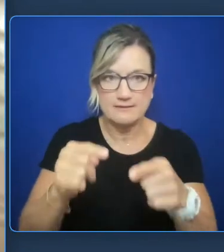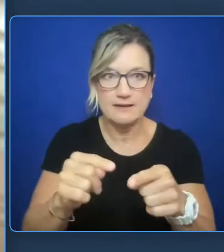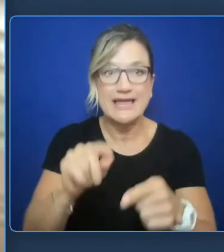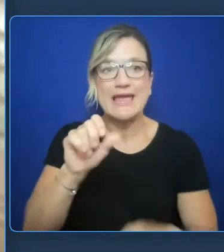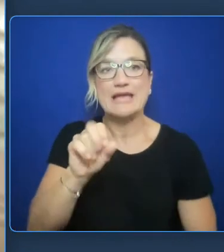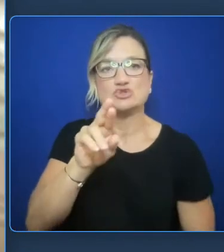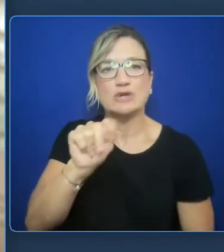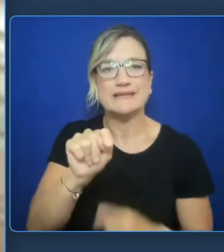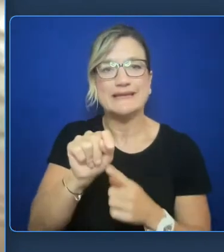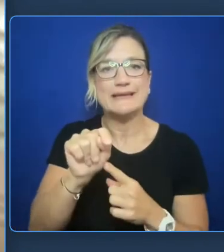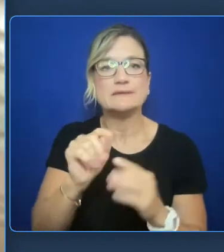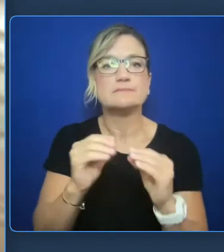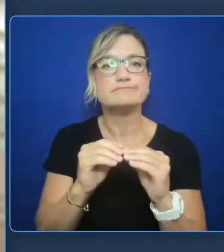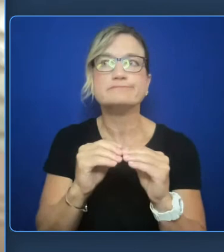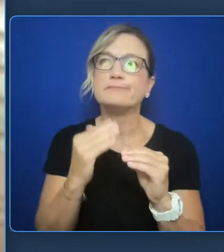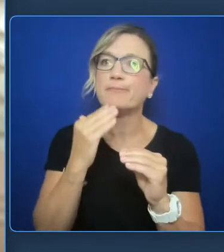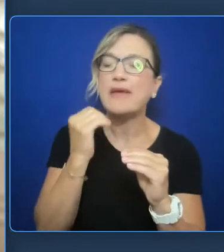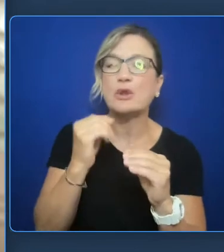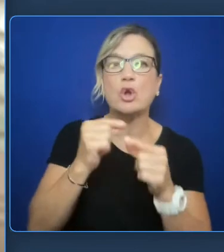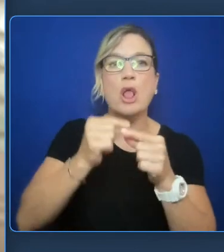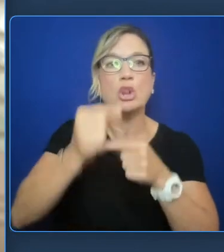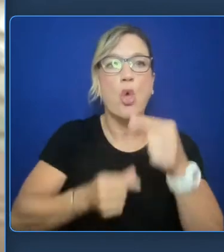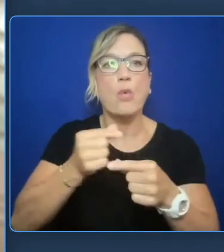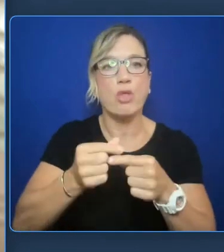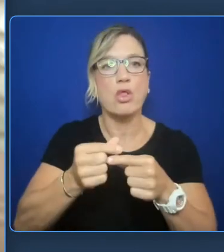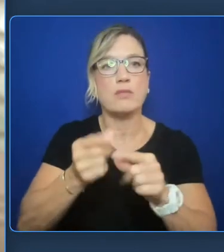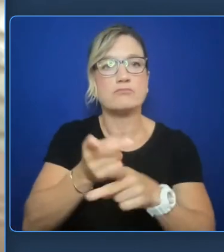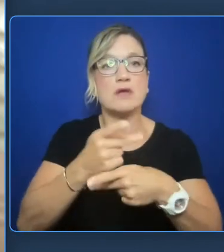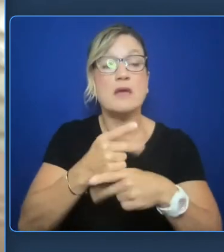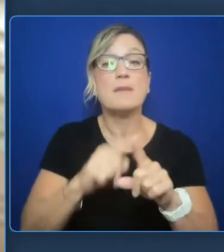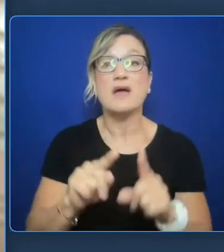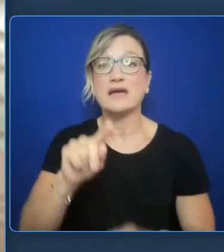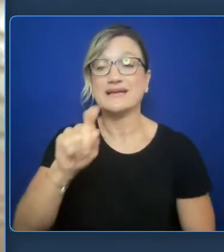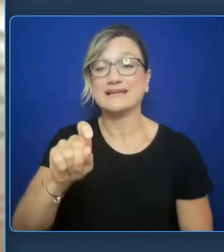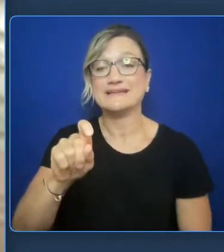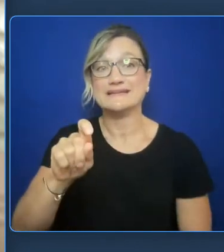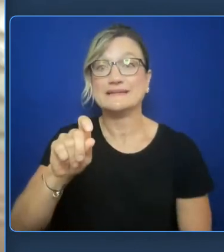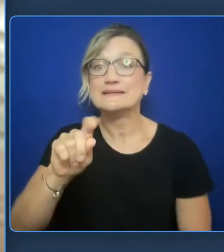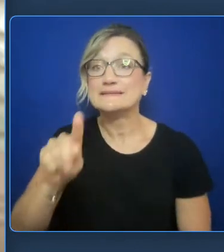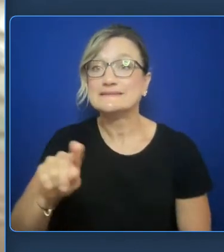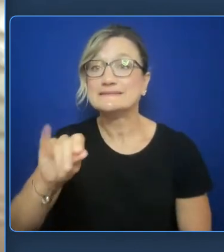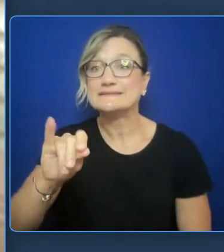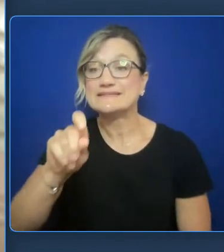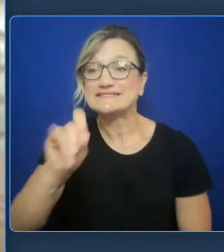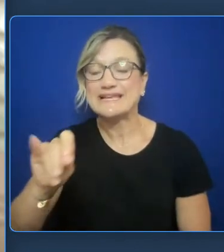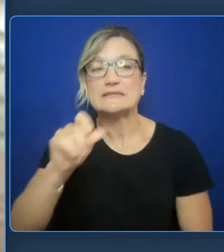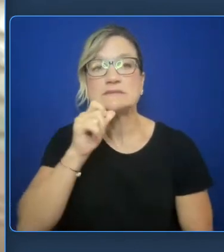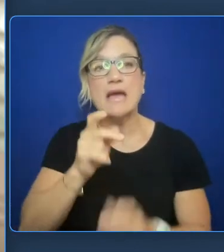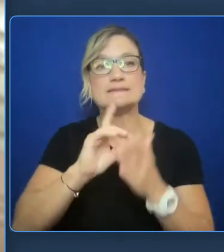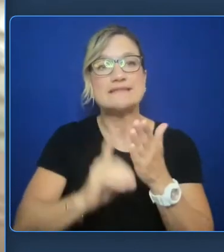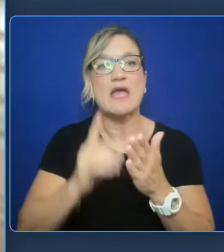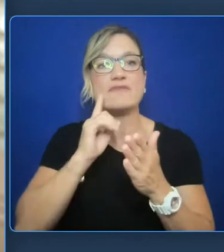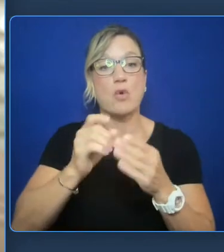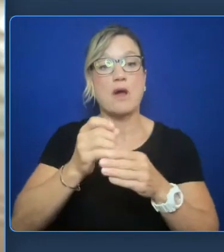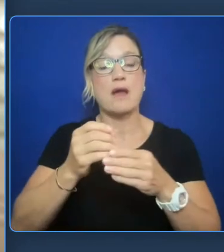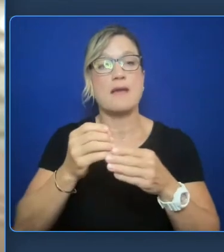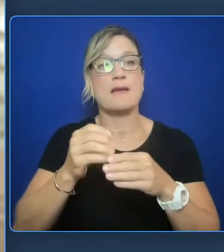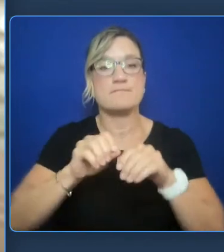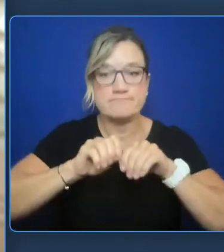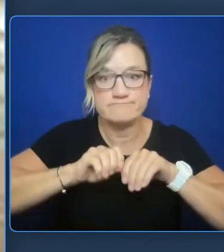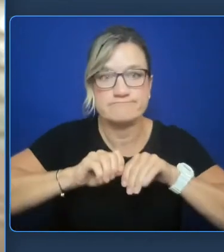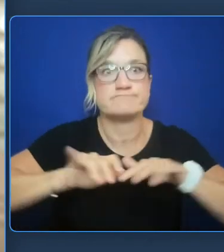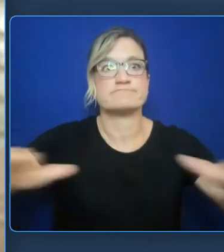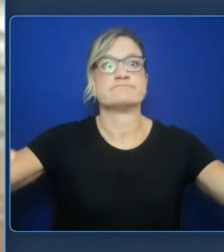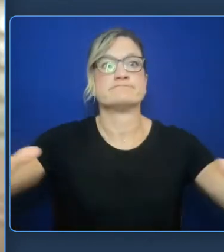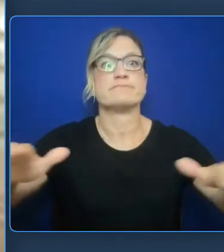SRT is a little bit of a better global citizen. Zixi isn't really designed for mass distribution. Zixi breaks a lot